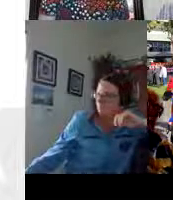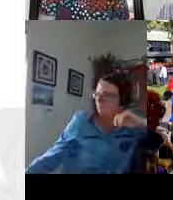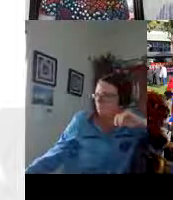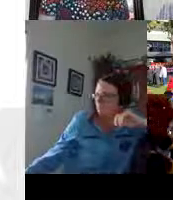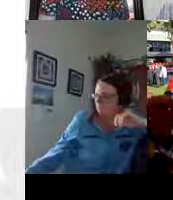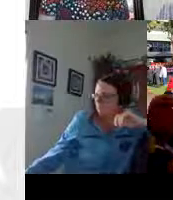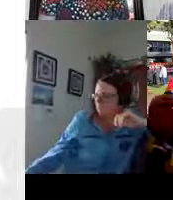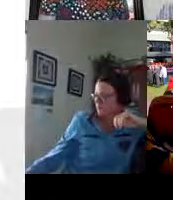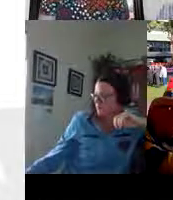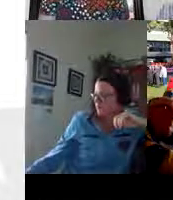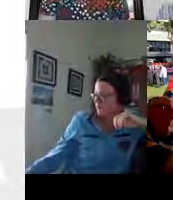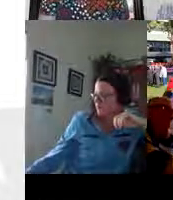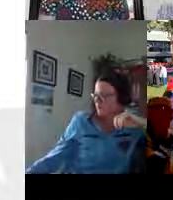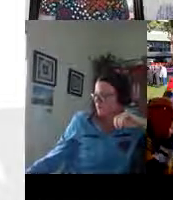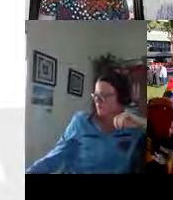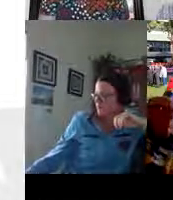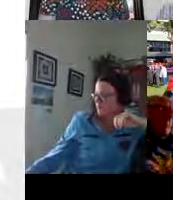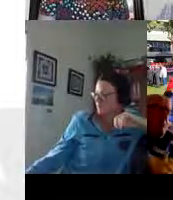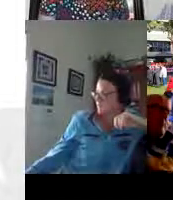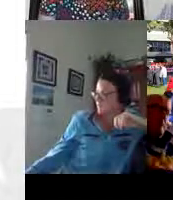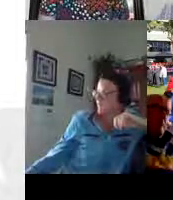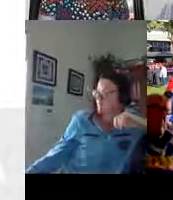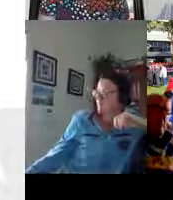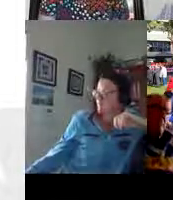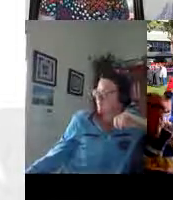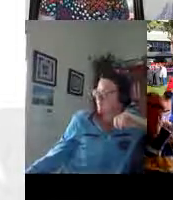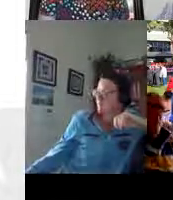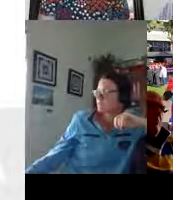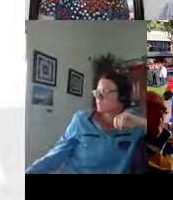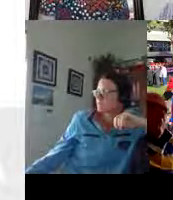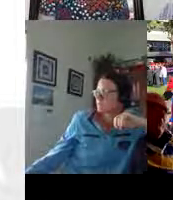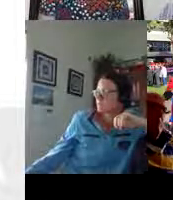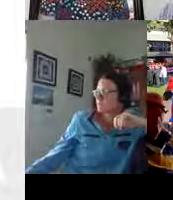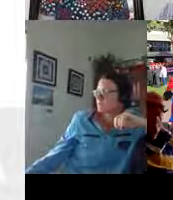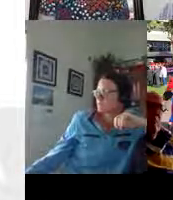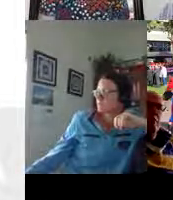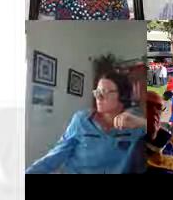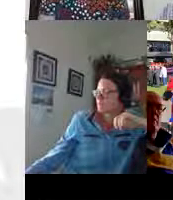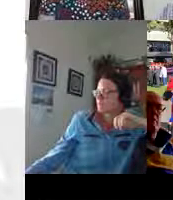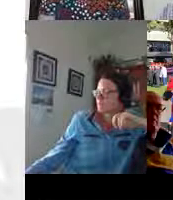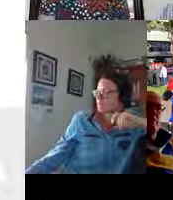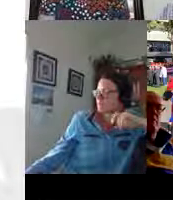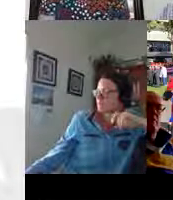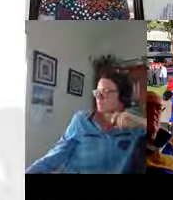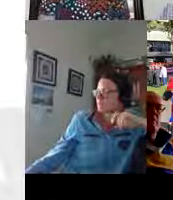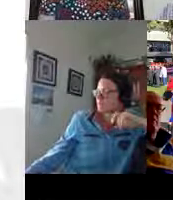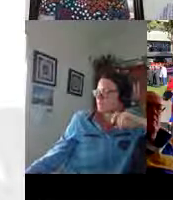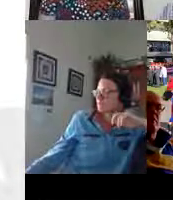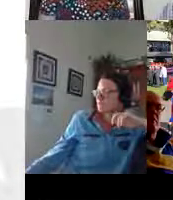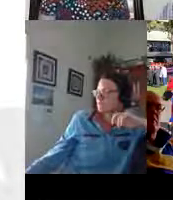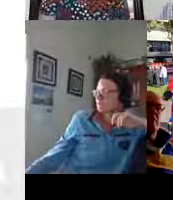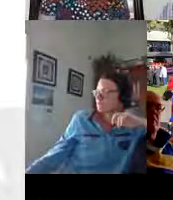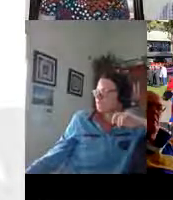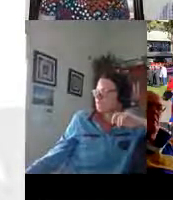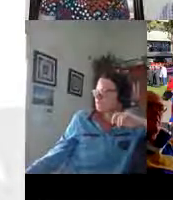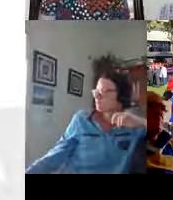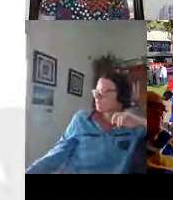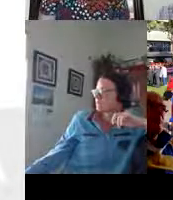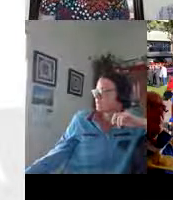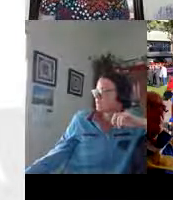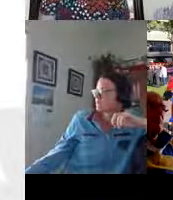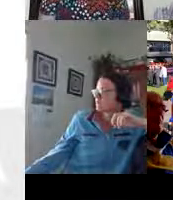talking about at the moment. And of course, if you don't get this sort of local network tariff, you'll never get a community battery system